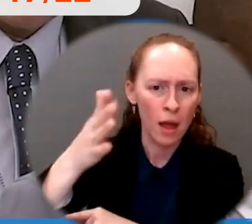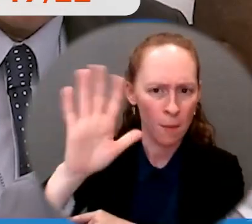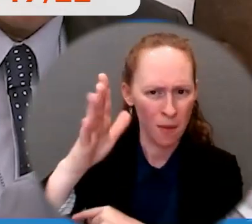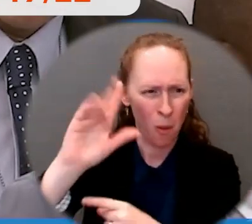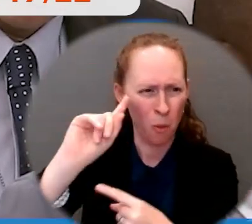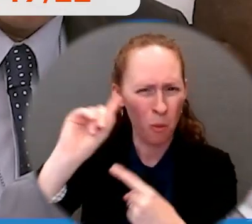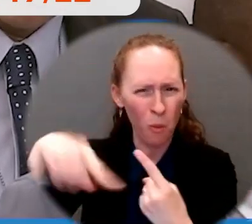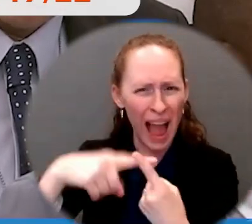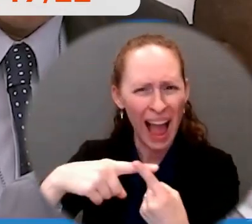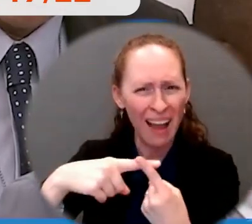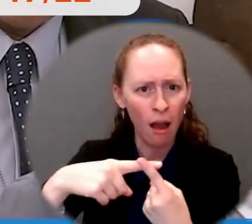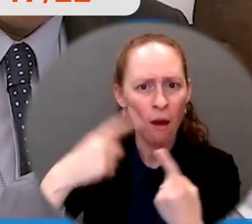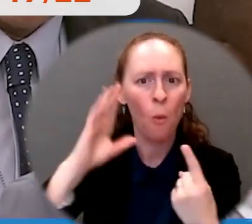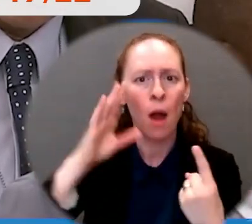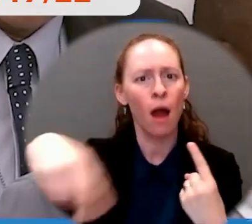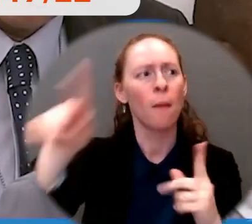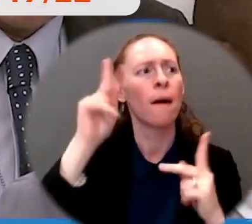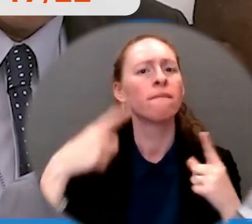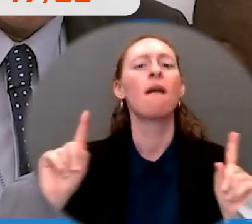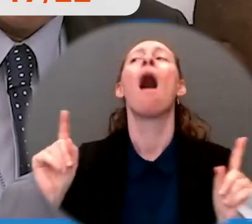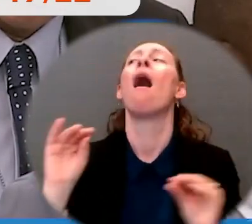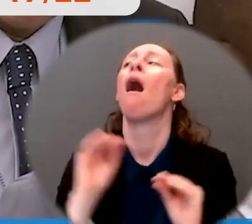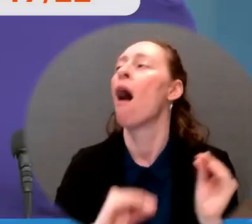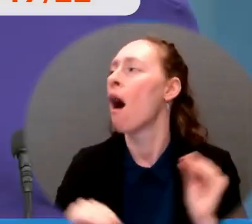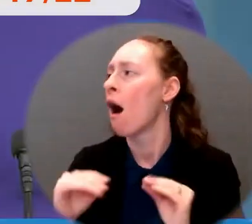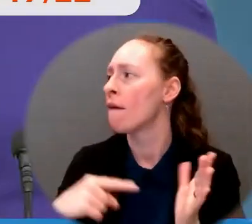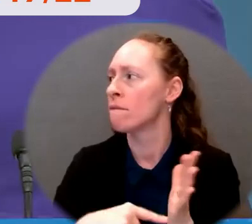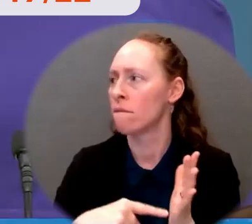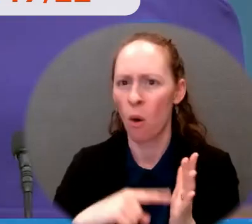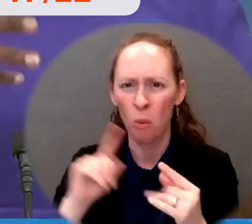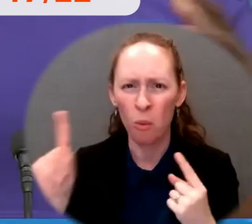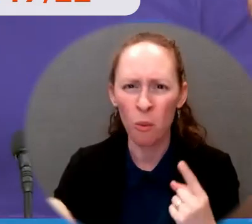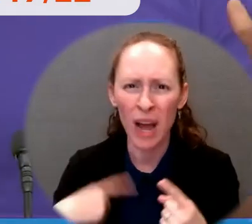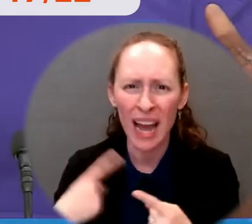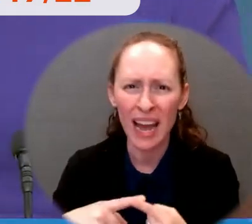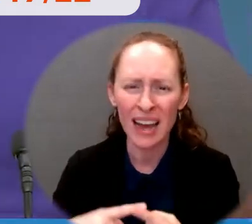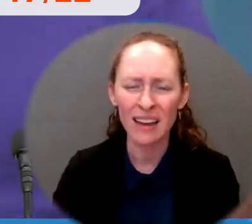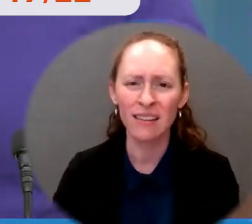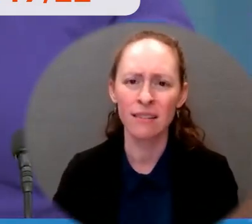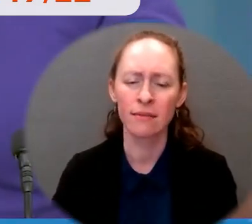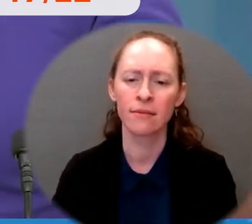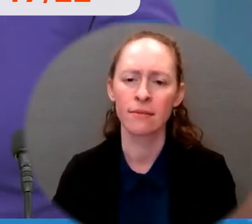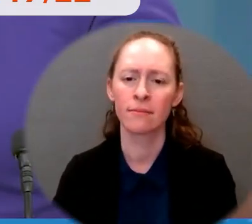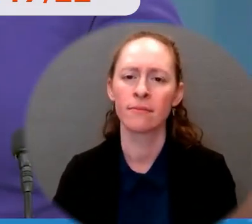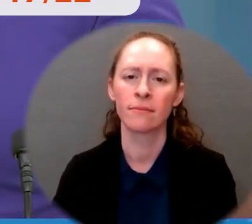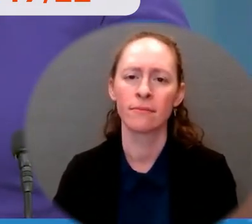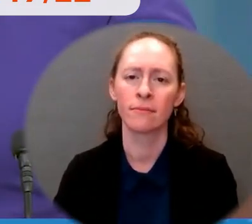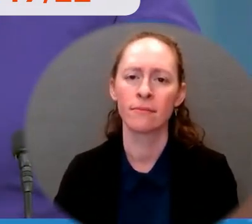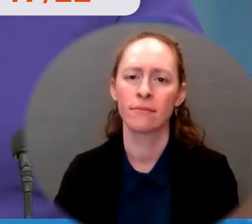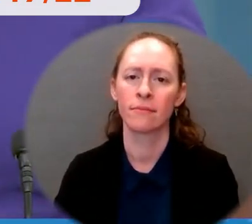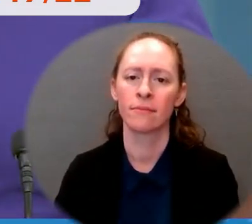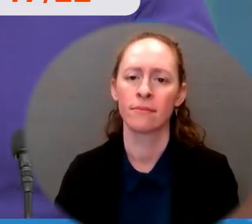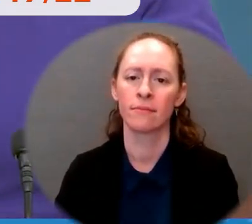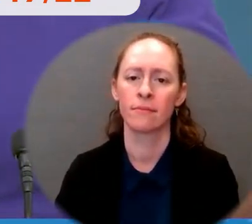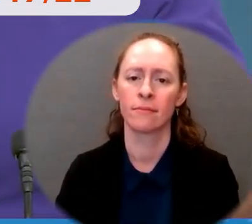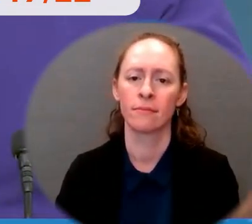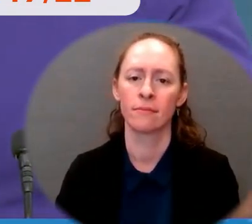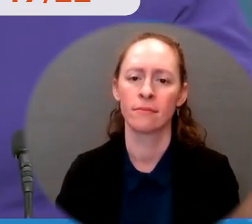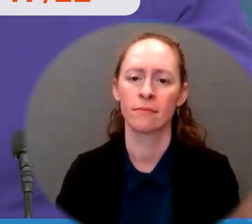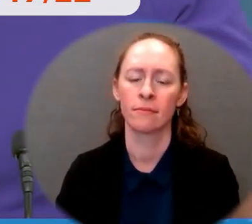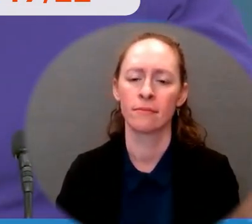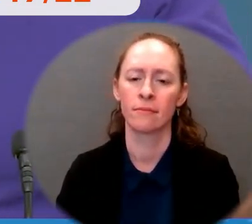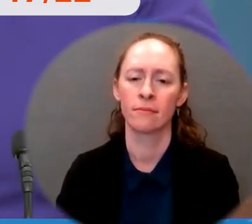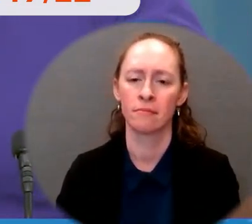can start feeling some economic pain relief? So in regards to the Inflation Reduction Act, early next year, they will